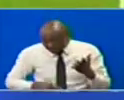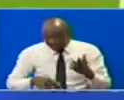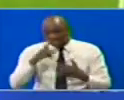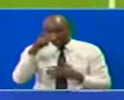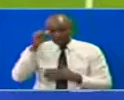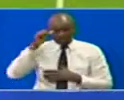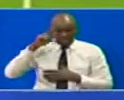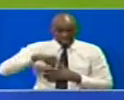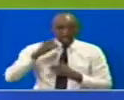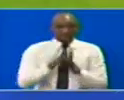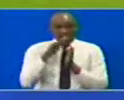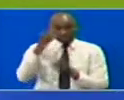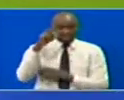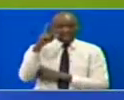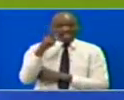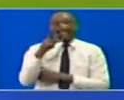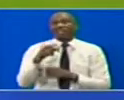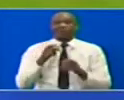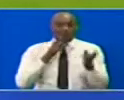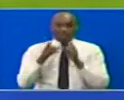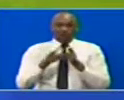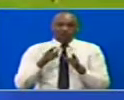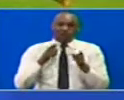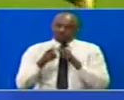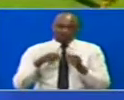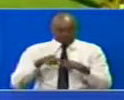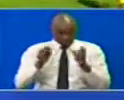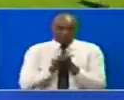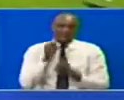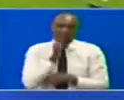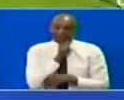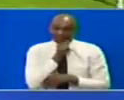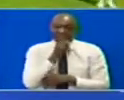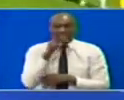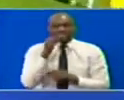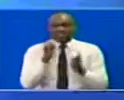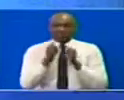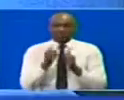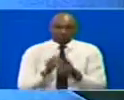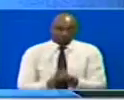KPL vs FKF war is far from over. Abula Ahmed, KTN Sports.